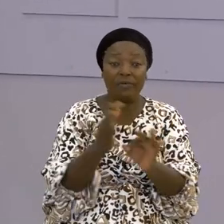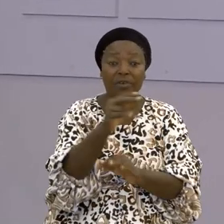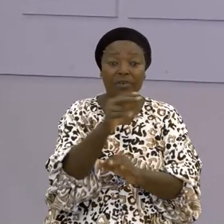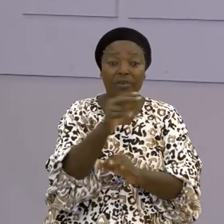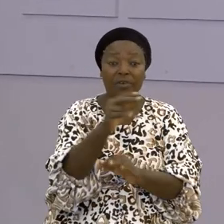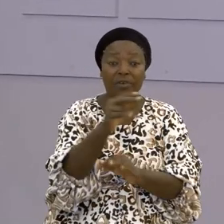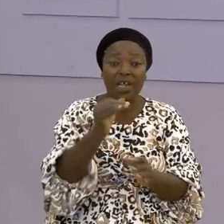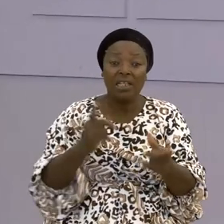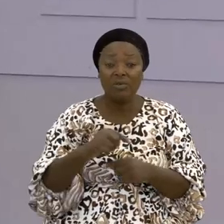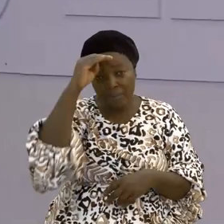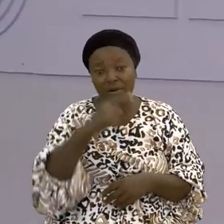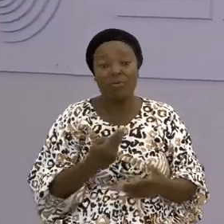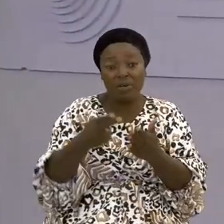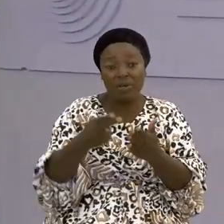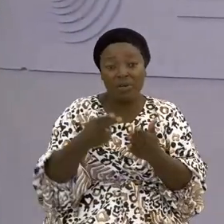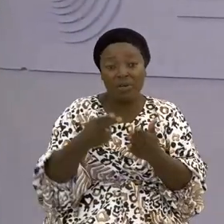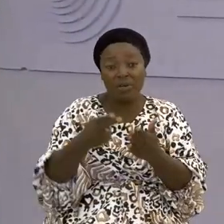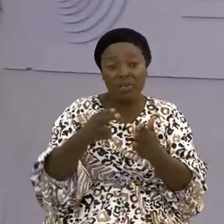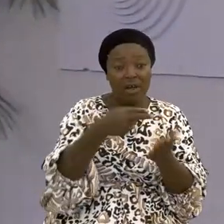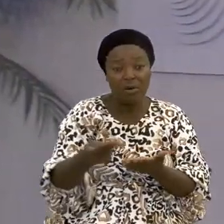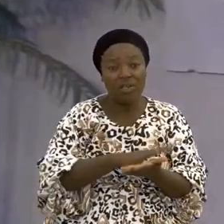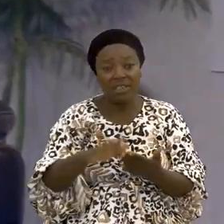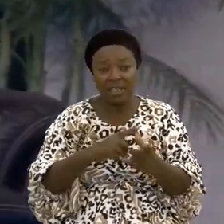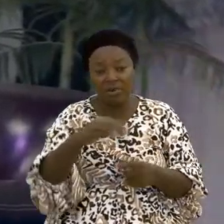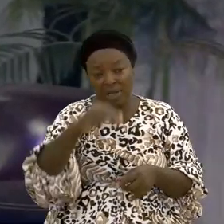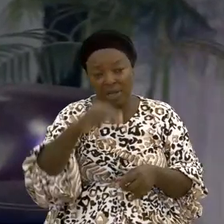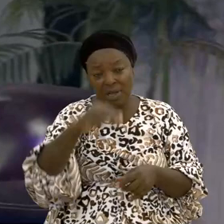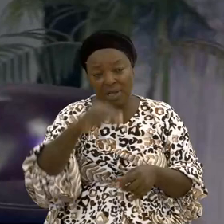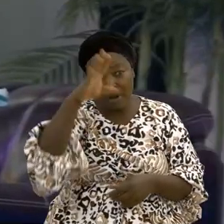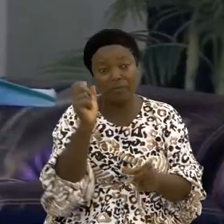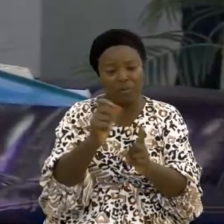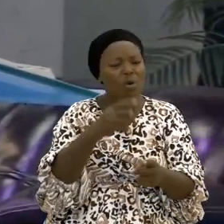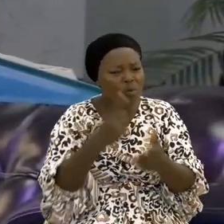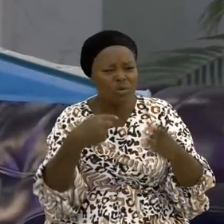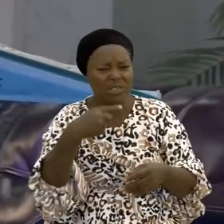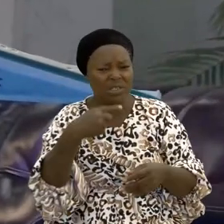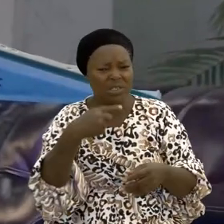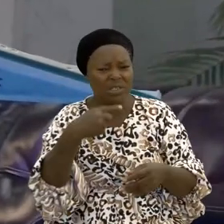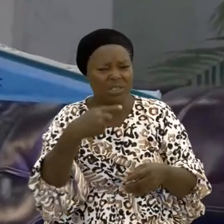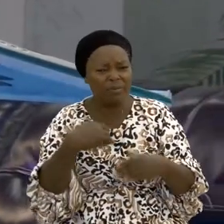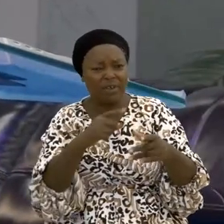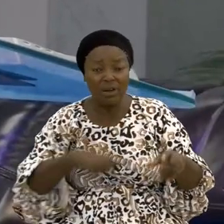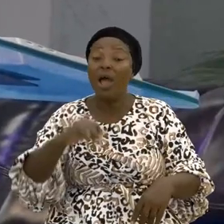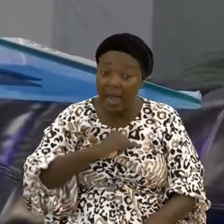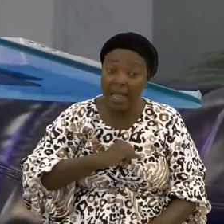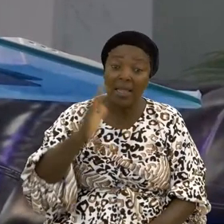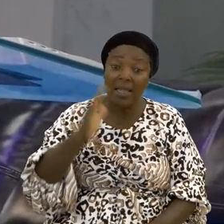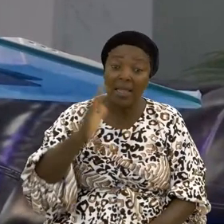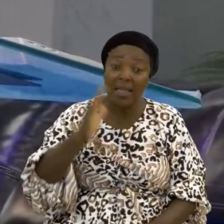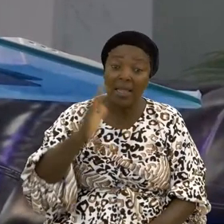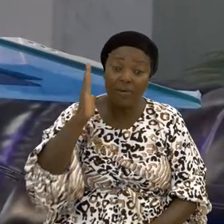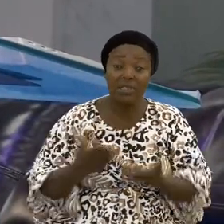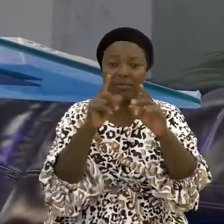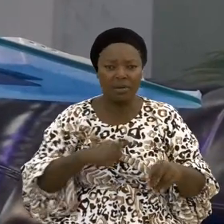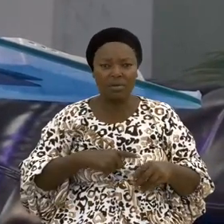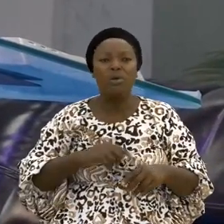man of holiness, if you're a man of your word, what you said before the Lord, I will serve the Lord.